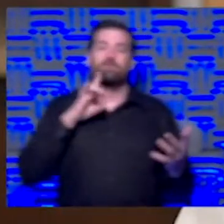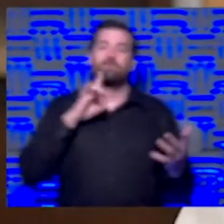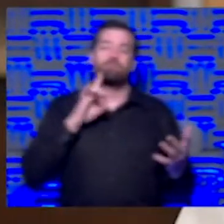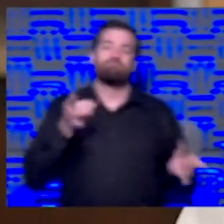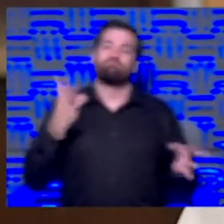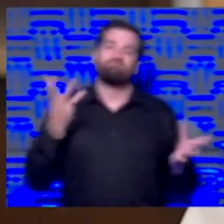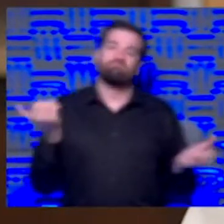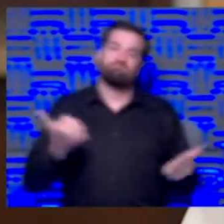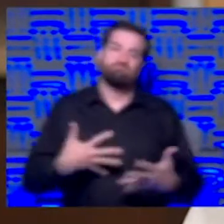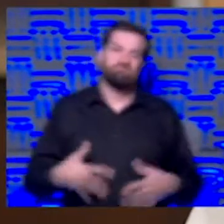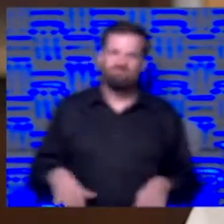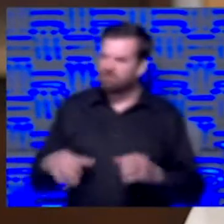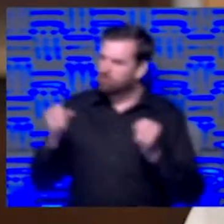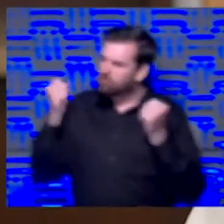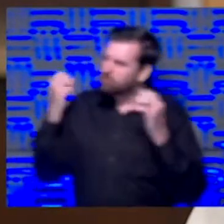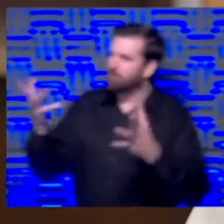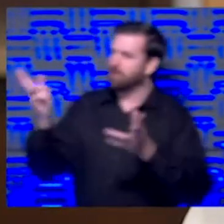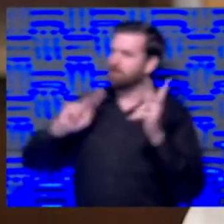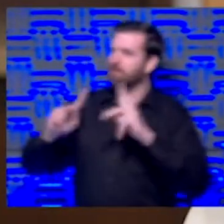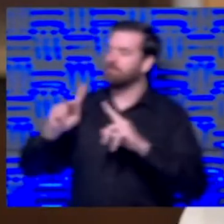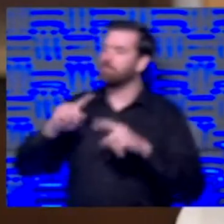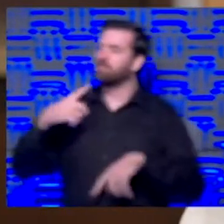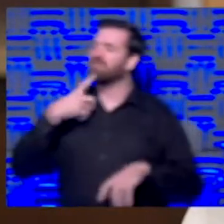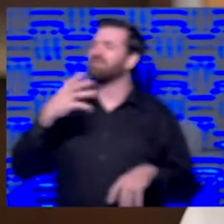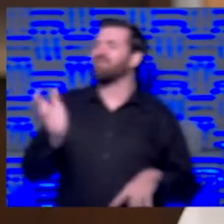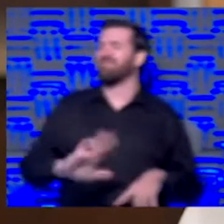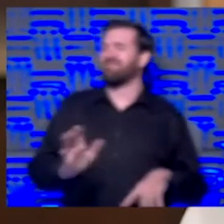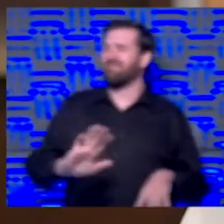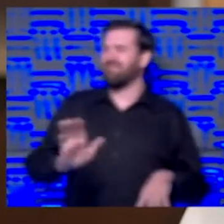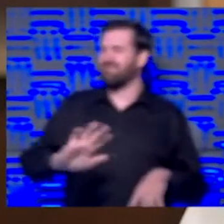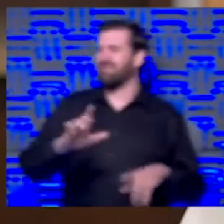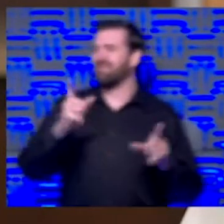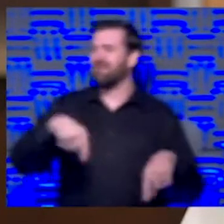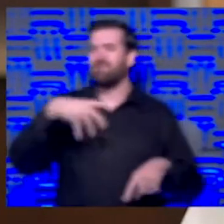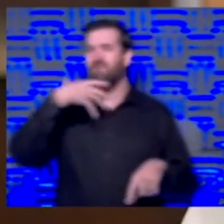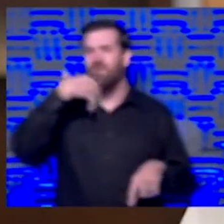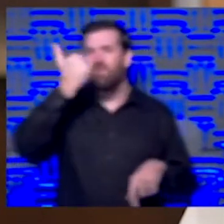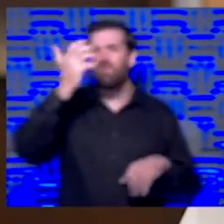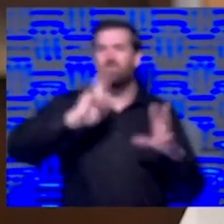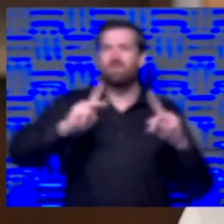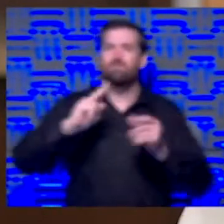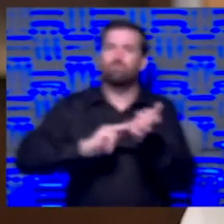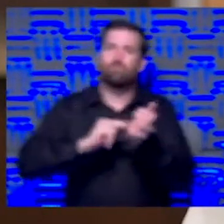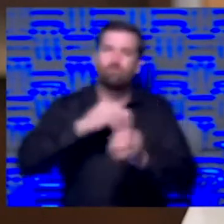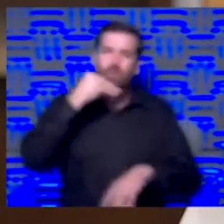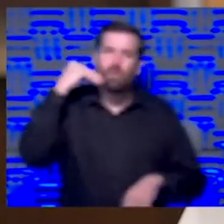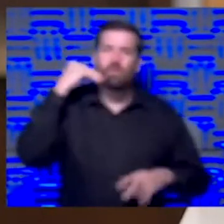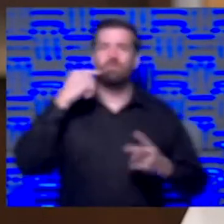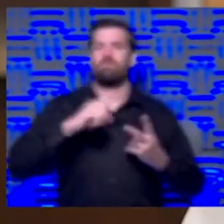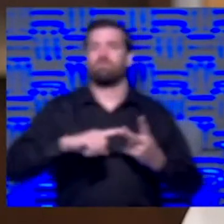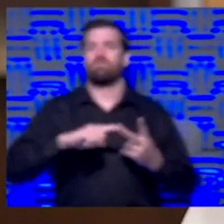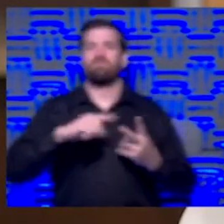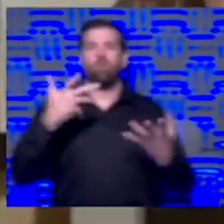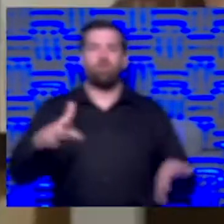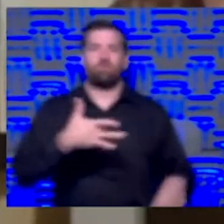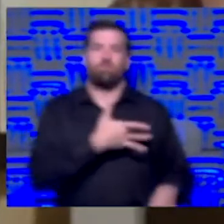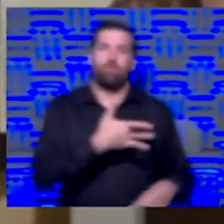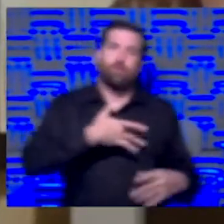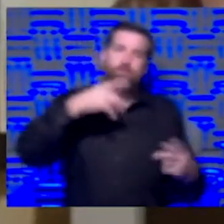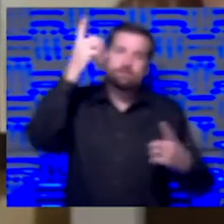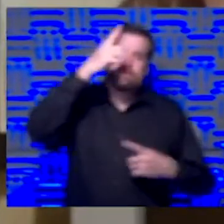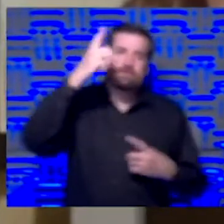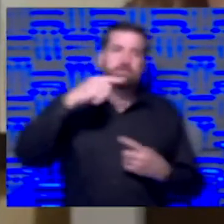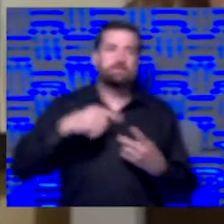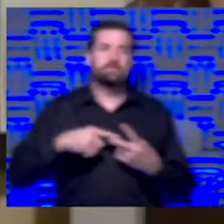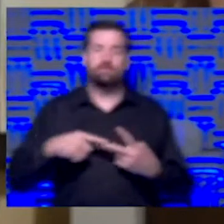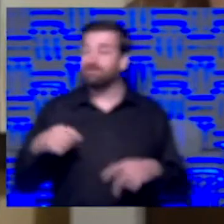And, there's so many naysayers out there that say, well, that happens to old people in nursing homes. It happens to people with underlying heart disease or emphasis on those. I